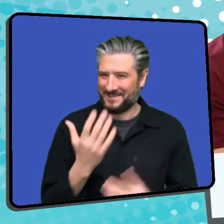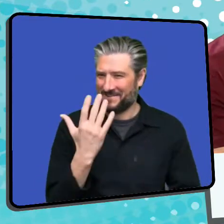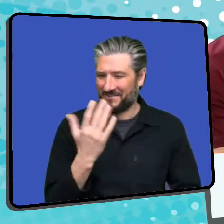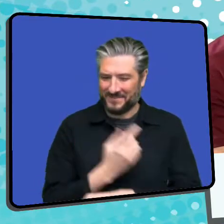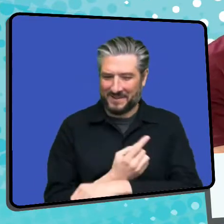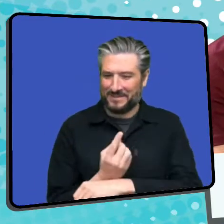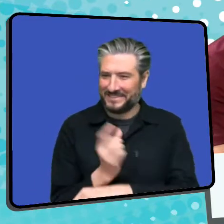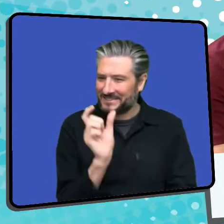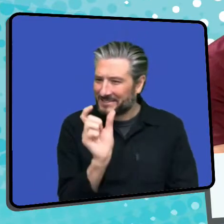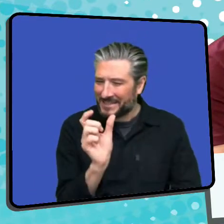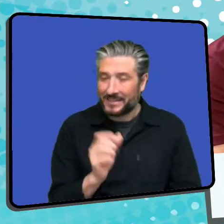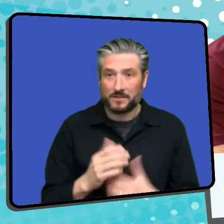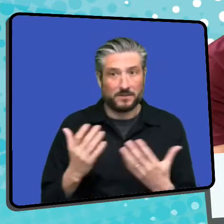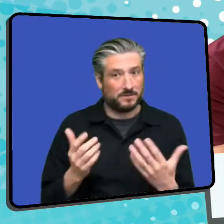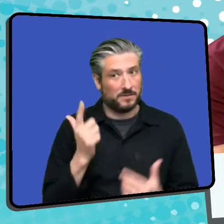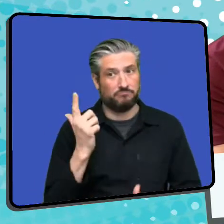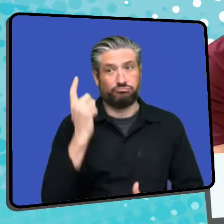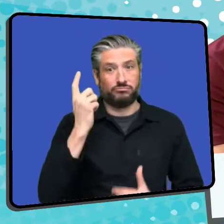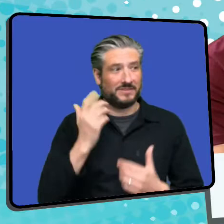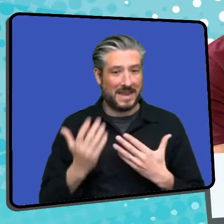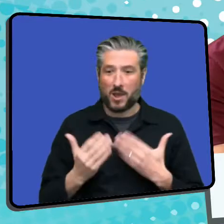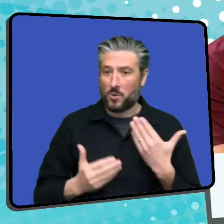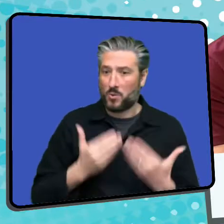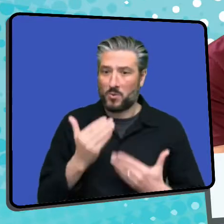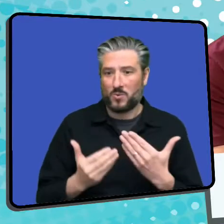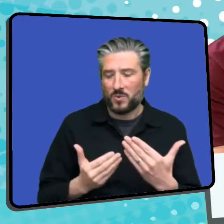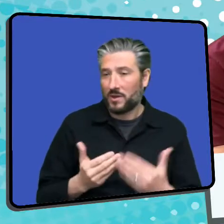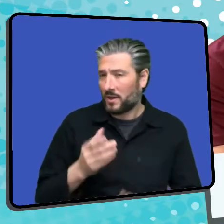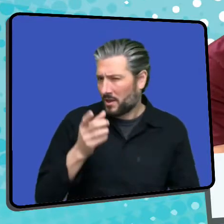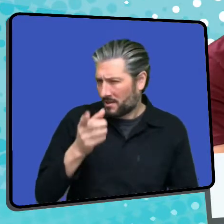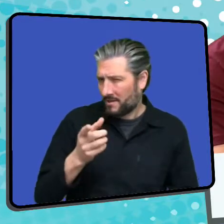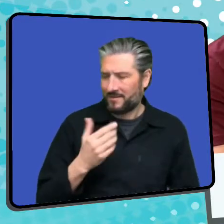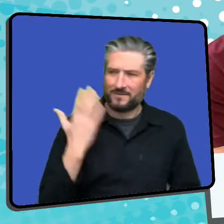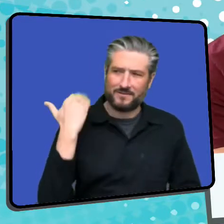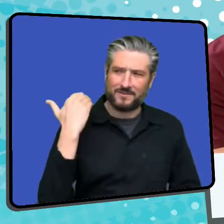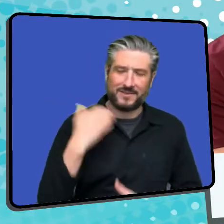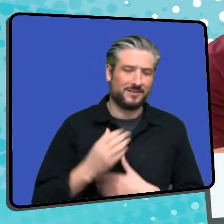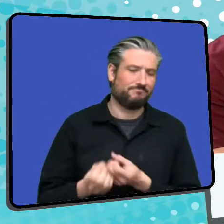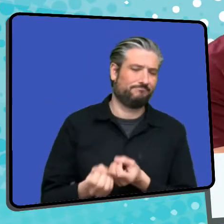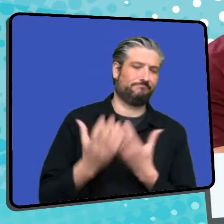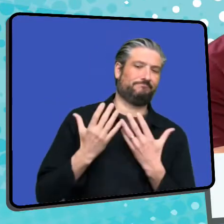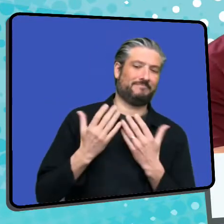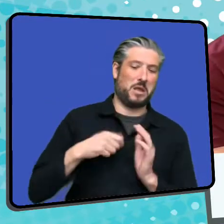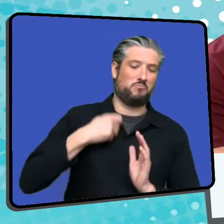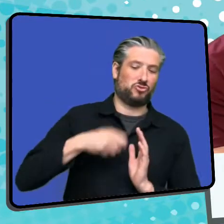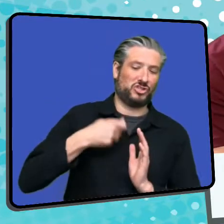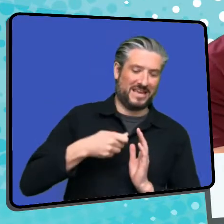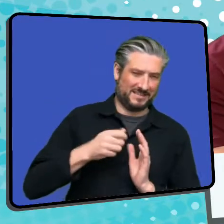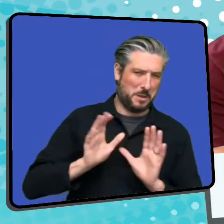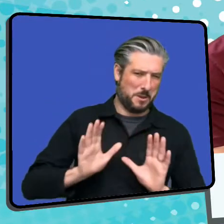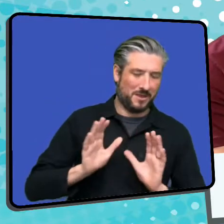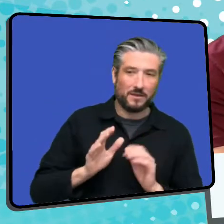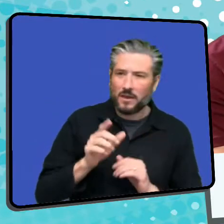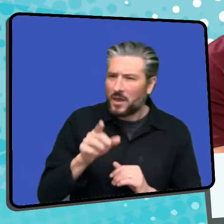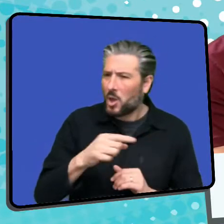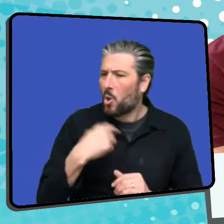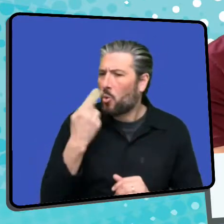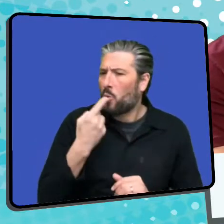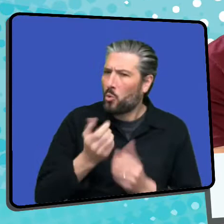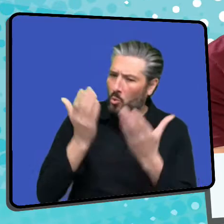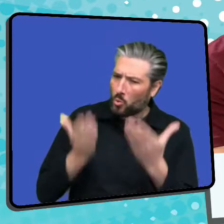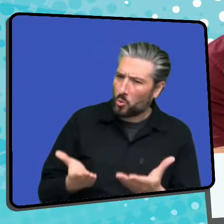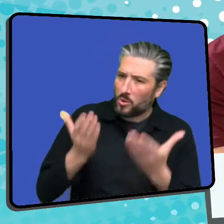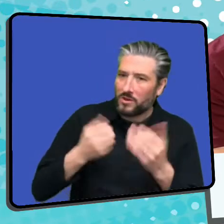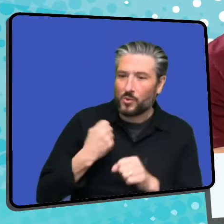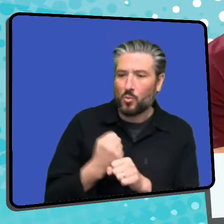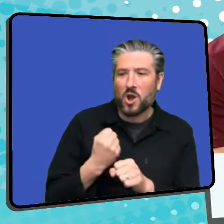in with the great project that you shared with us. So first of all, who are you and what do you do? Yeah,